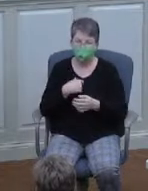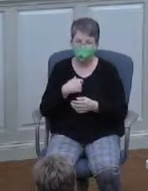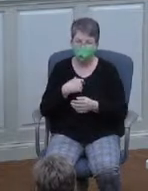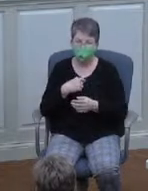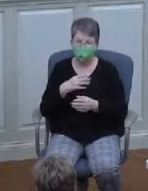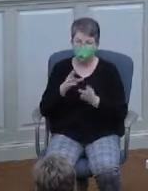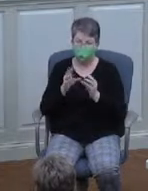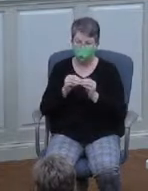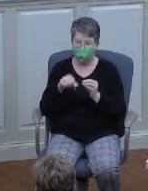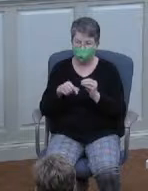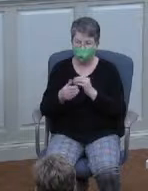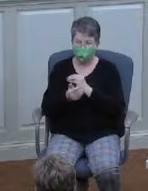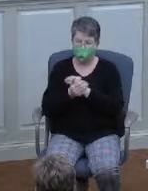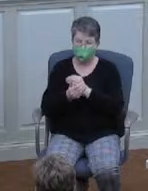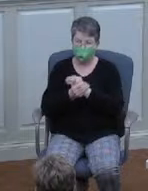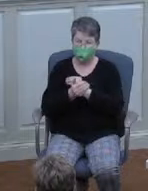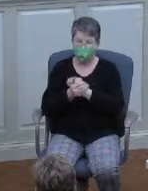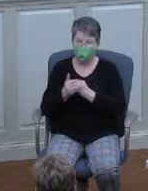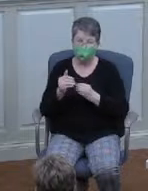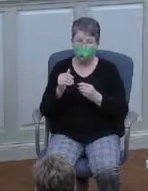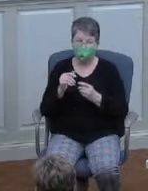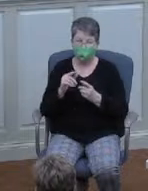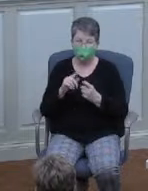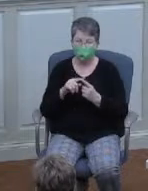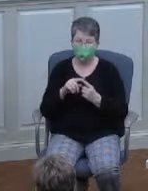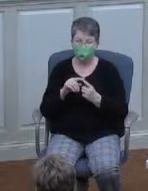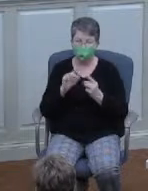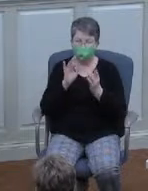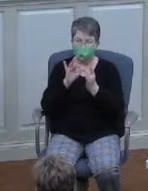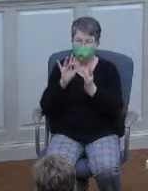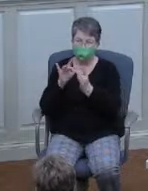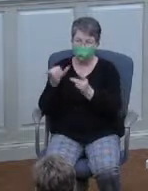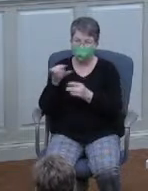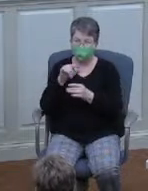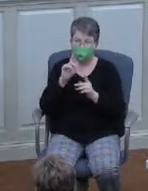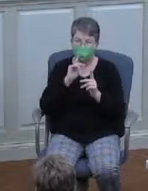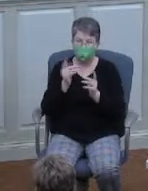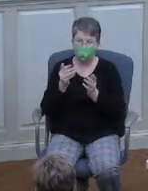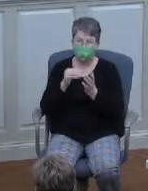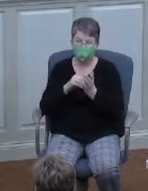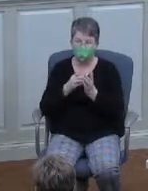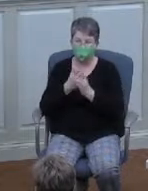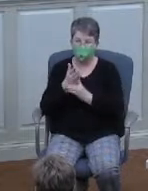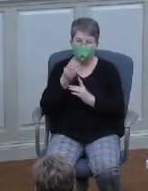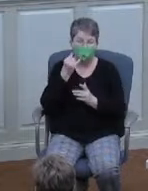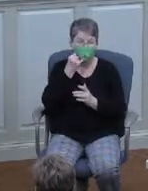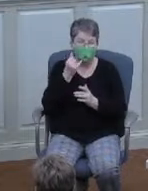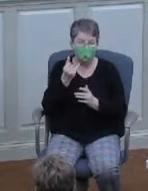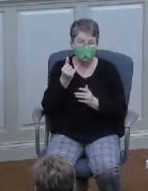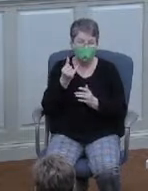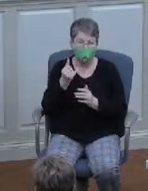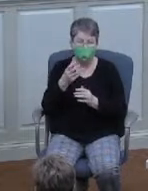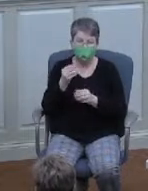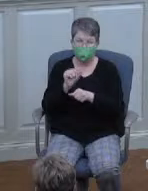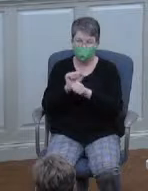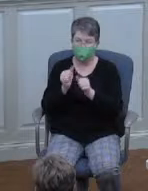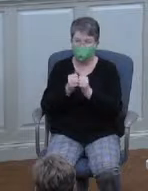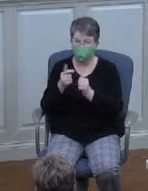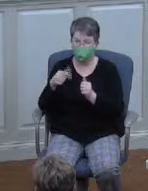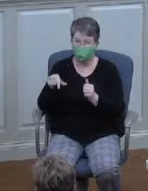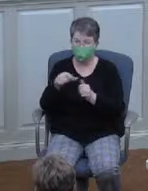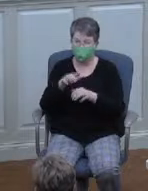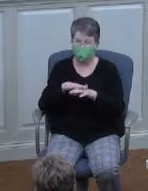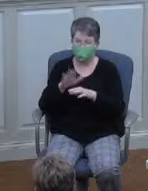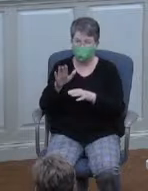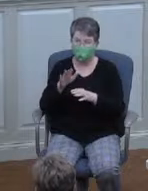this morning to reach back out to those folks via phone call and work with them on their